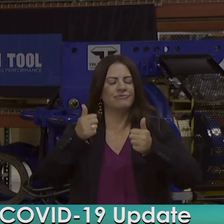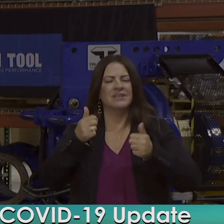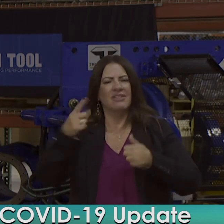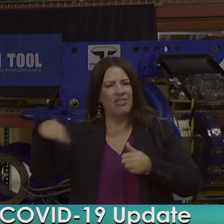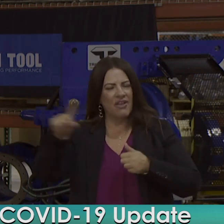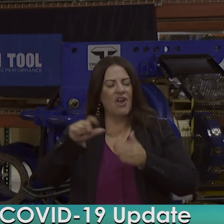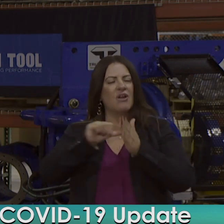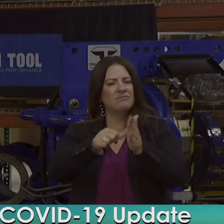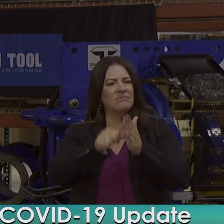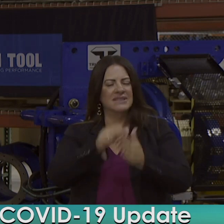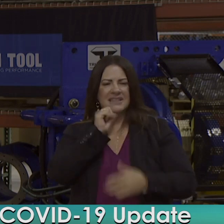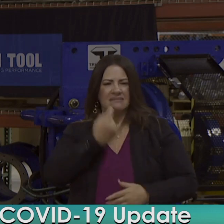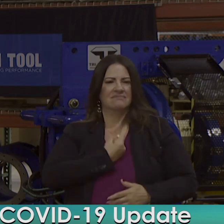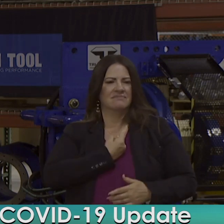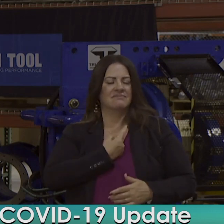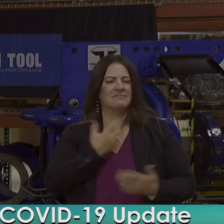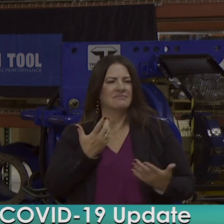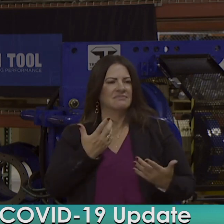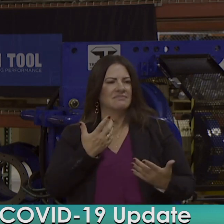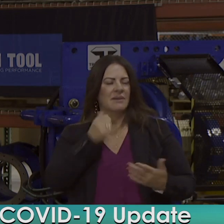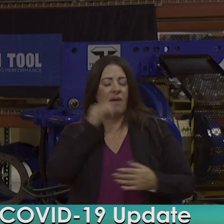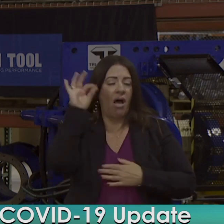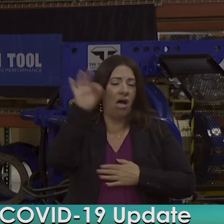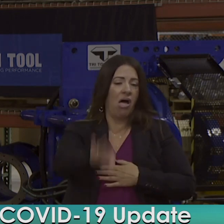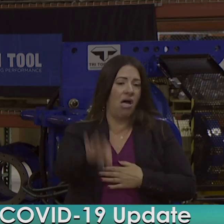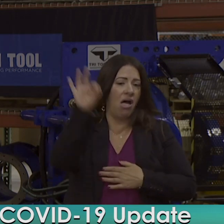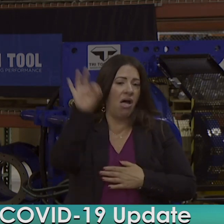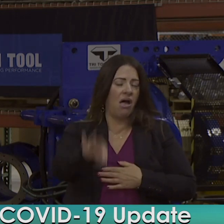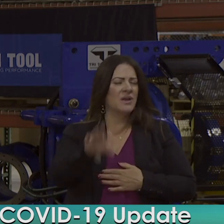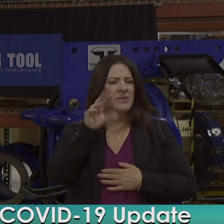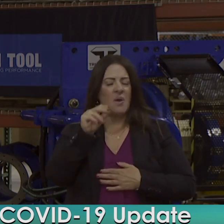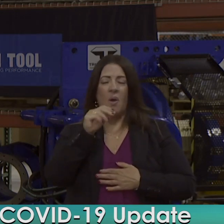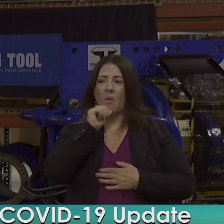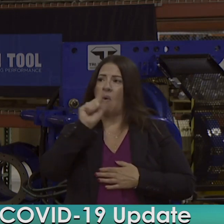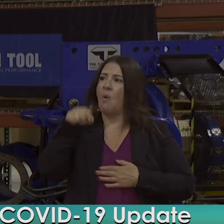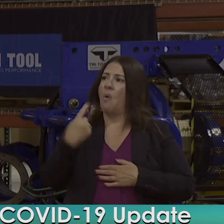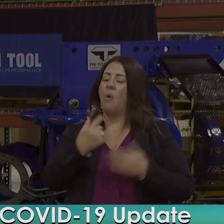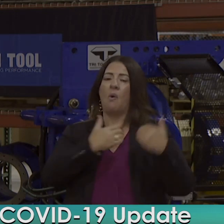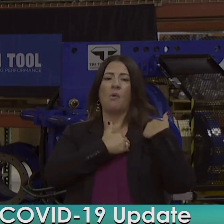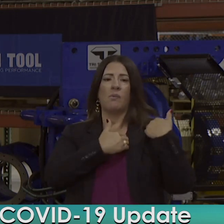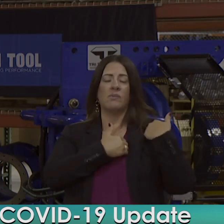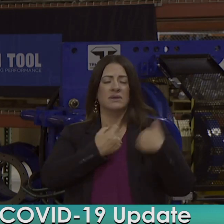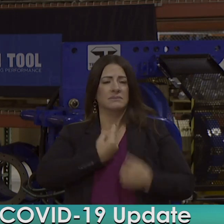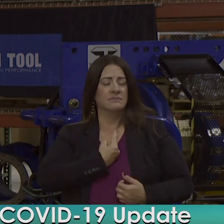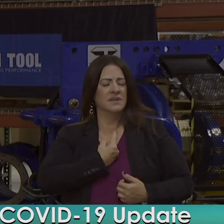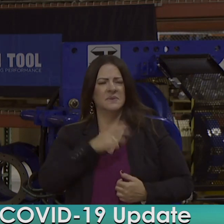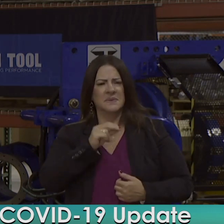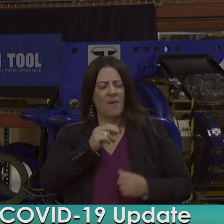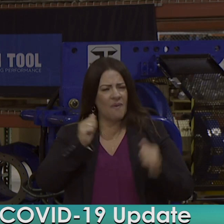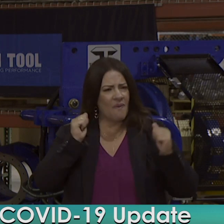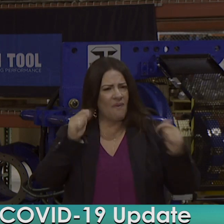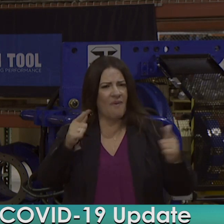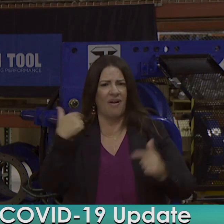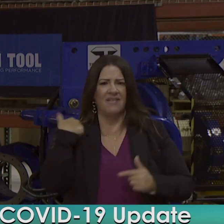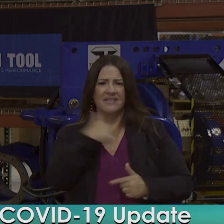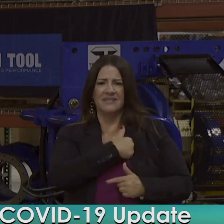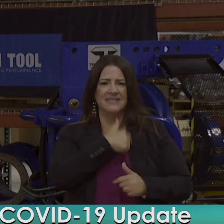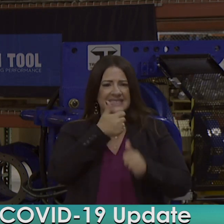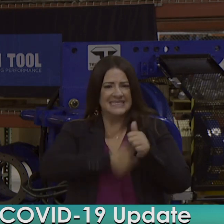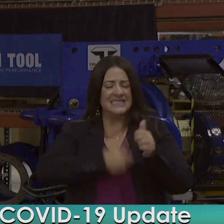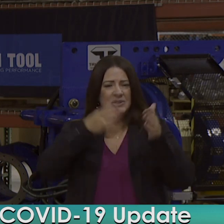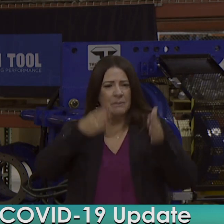just one person selling down a vision. It's all of us that have the responsibility to communicate this message. And one